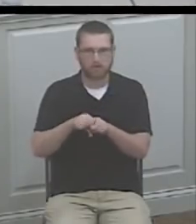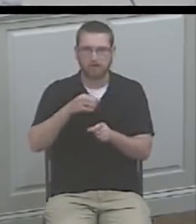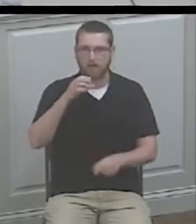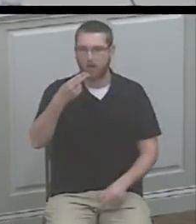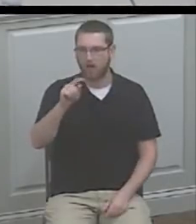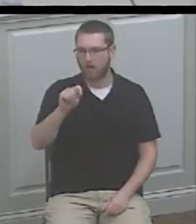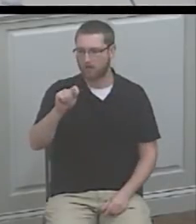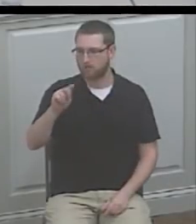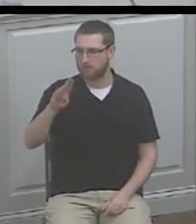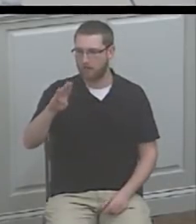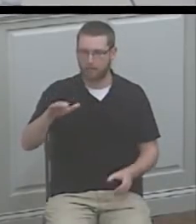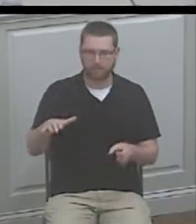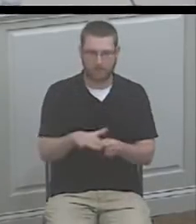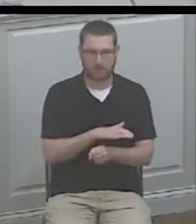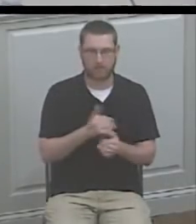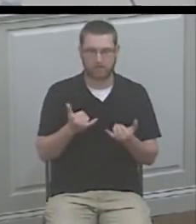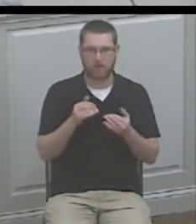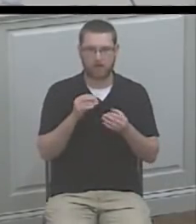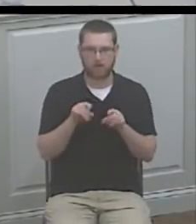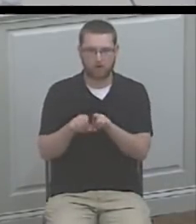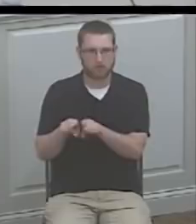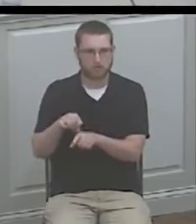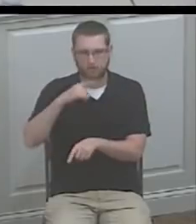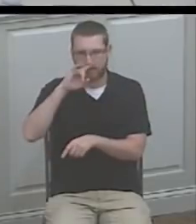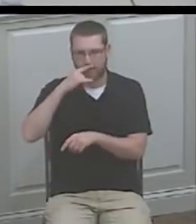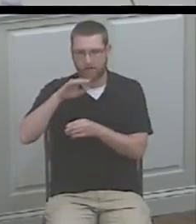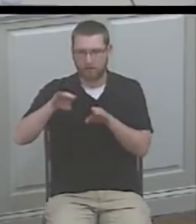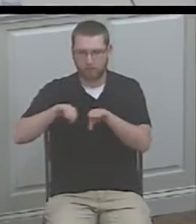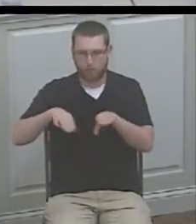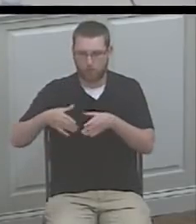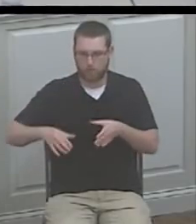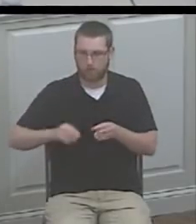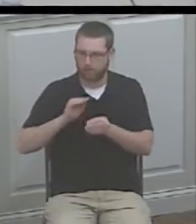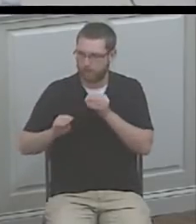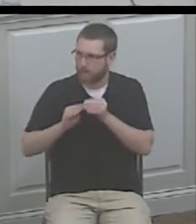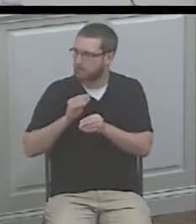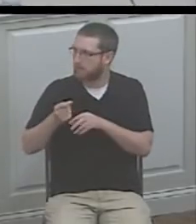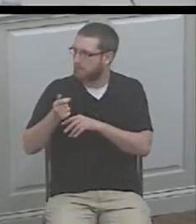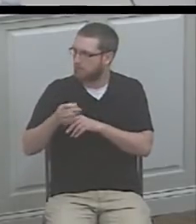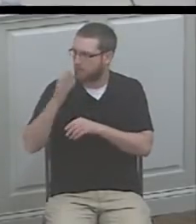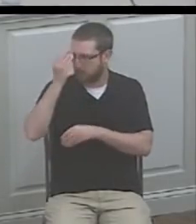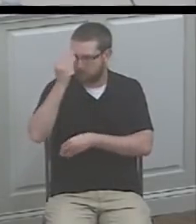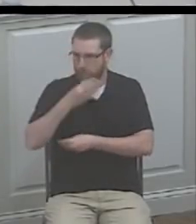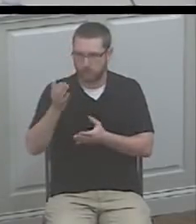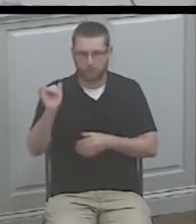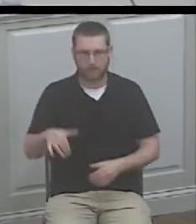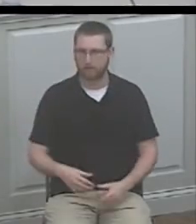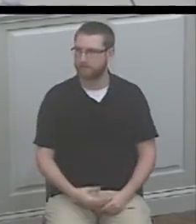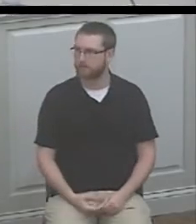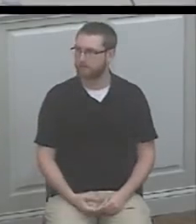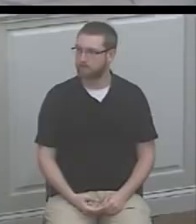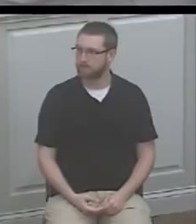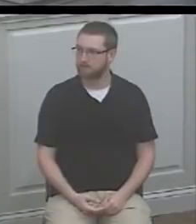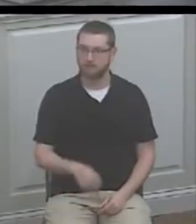was off to the side, and did some repairs to the kiddie pool. And so we're in good shape and wanted to provide that update. Is it holding